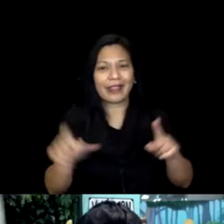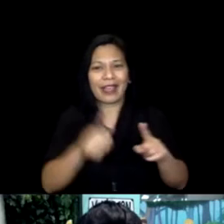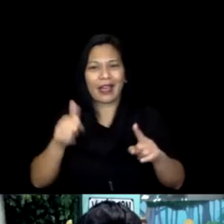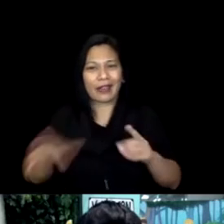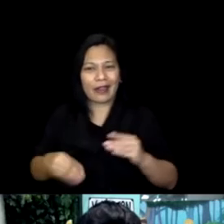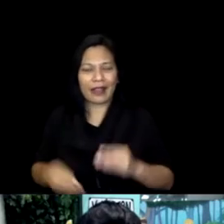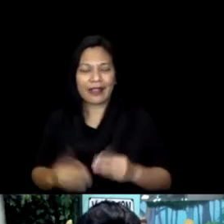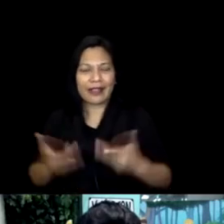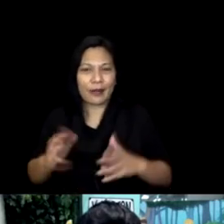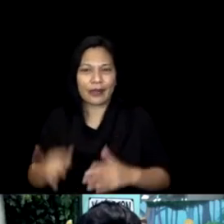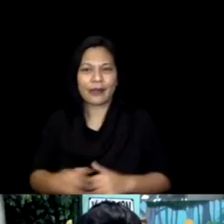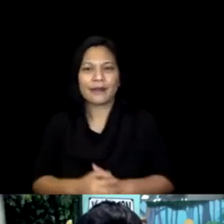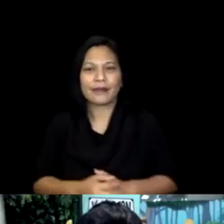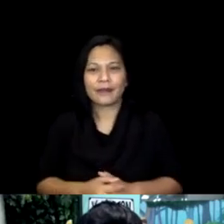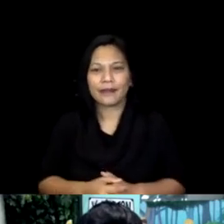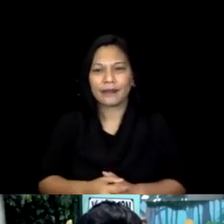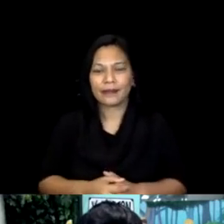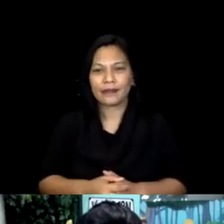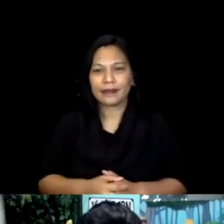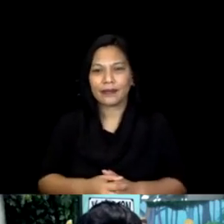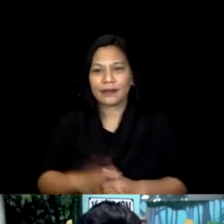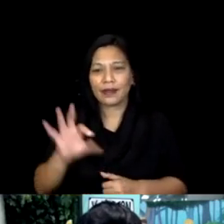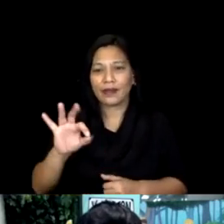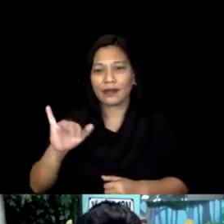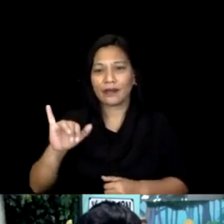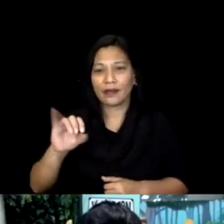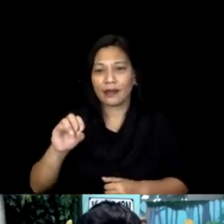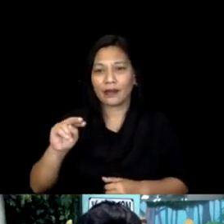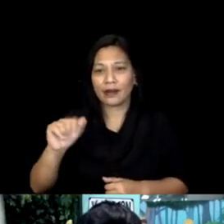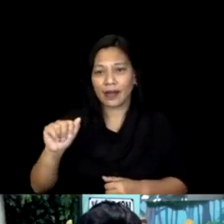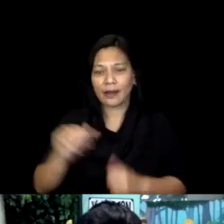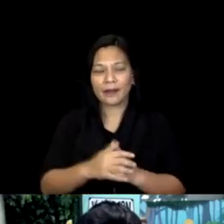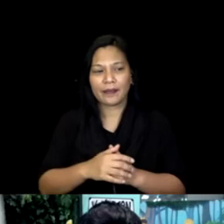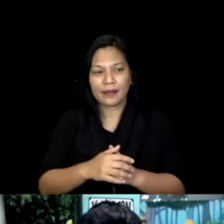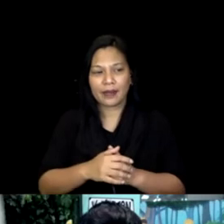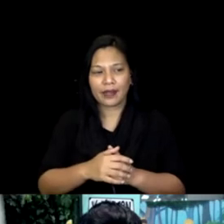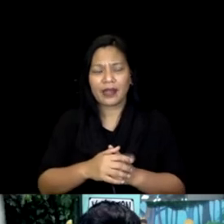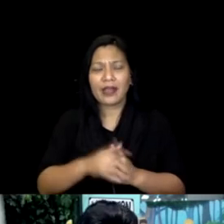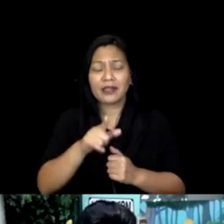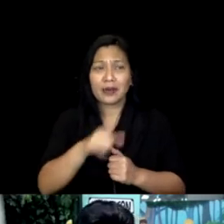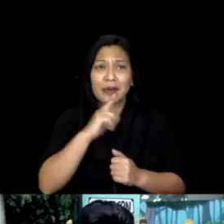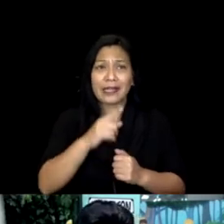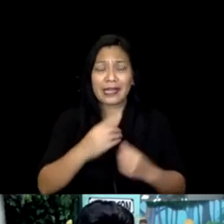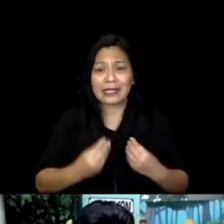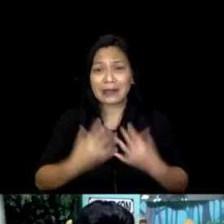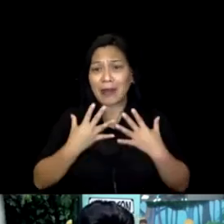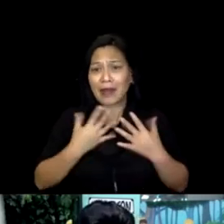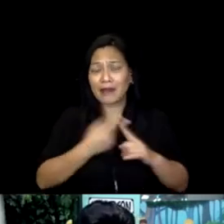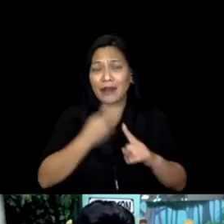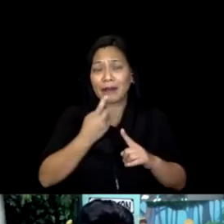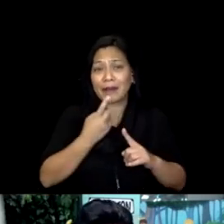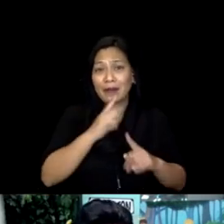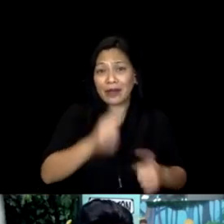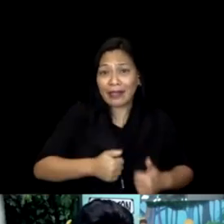Yeah. And I'd say for me, it is inspired, not necessarily just something that's close to me, but like for